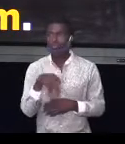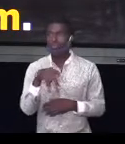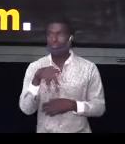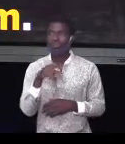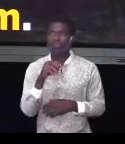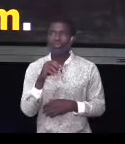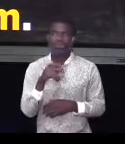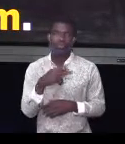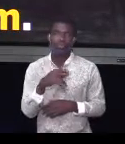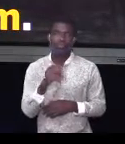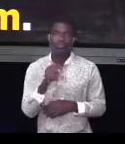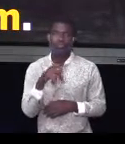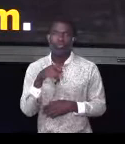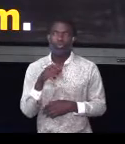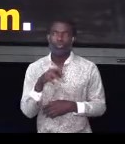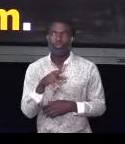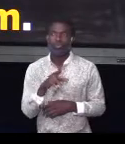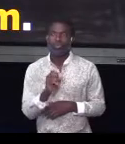is phosphorus,